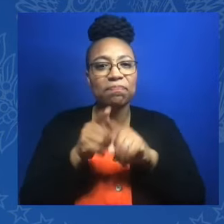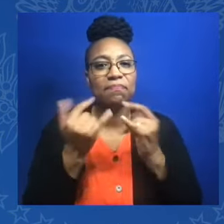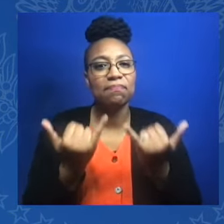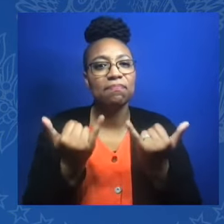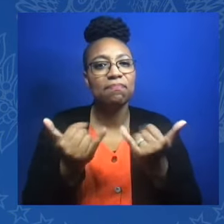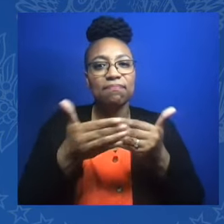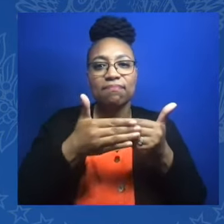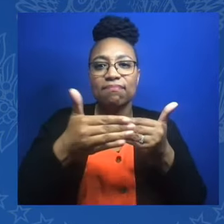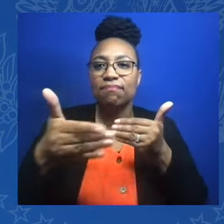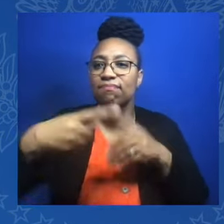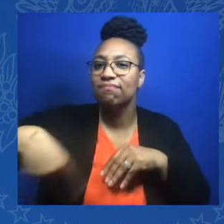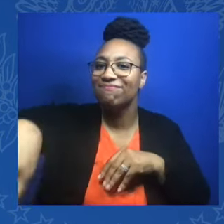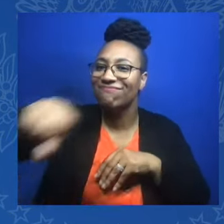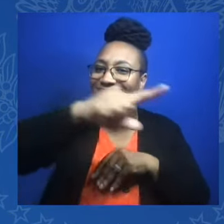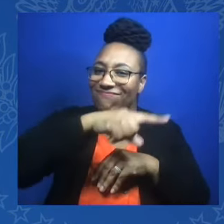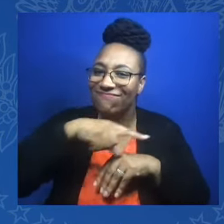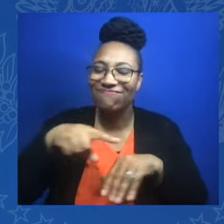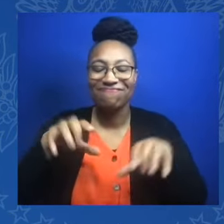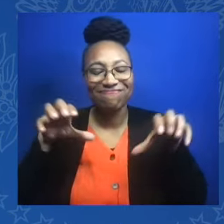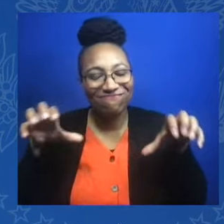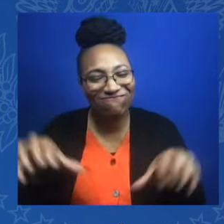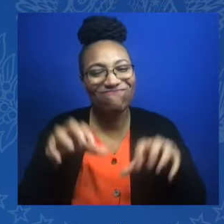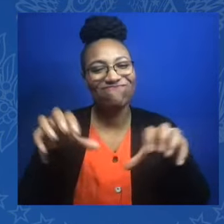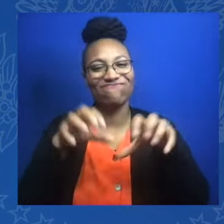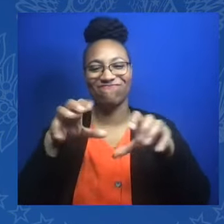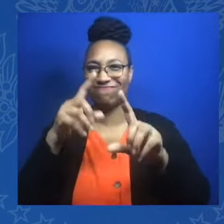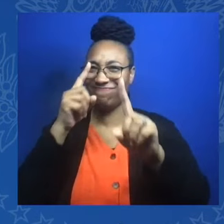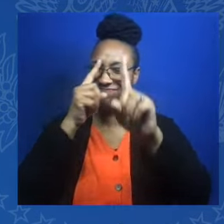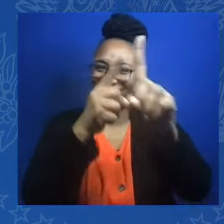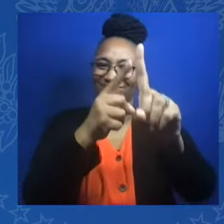last 2 years, whether it's in your country or mine.